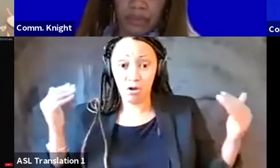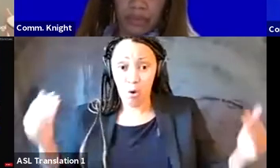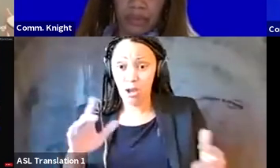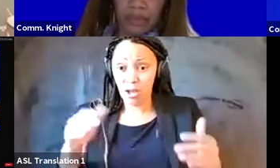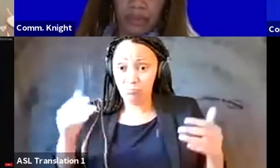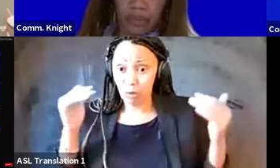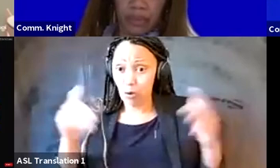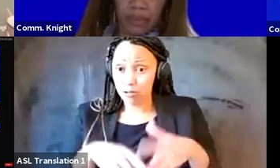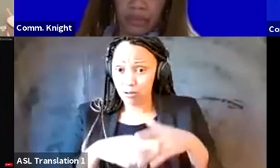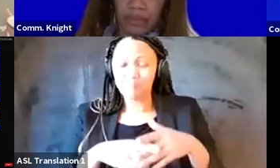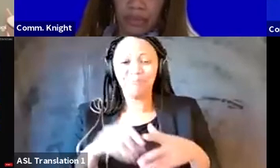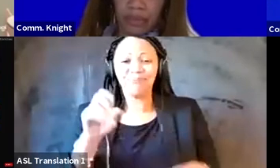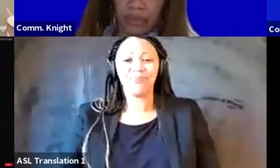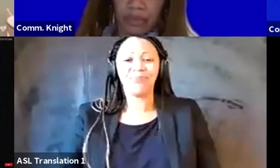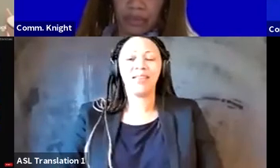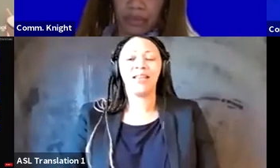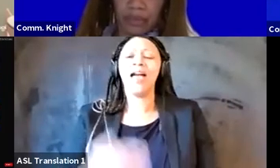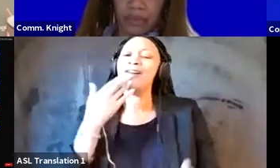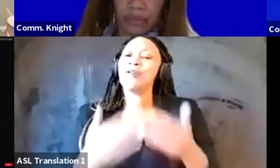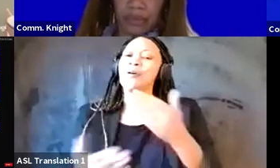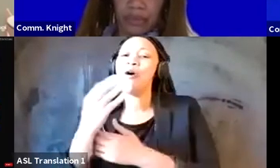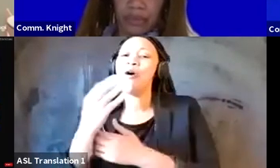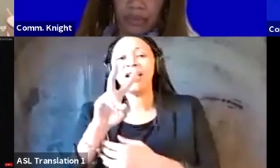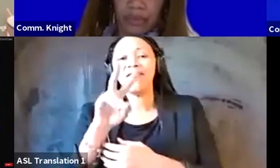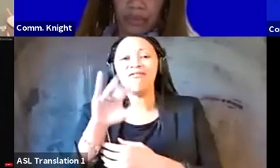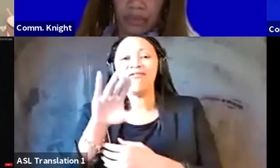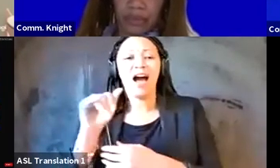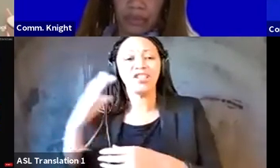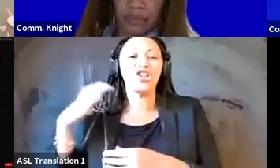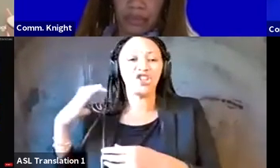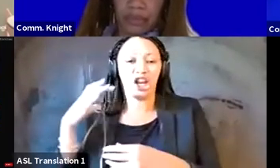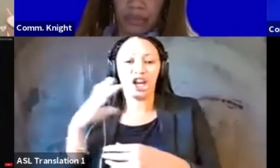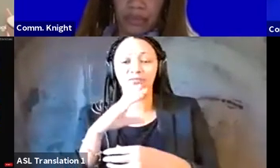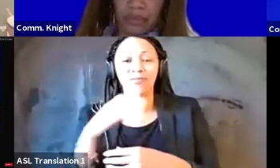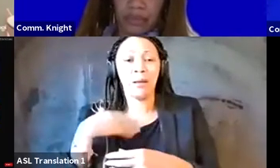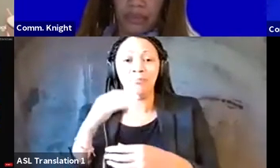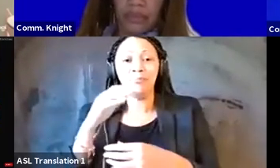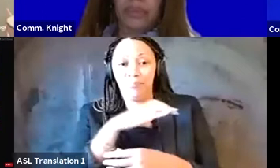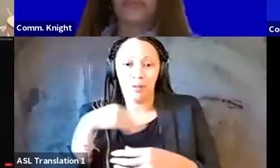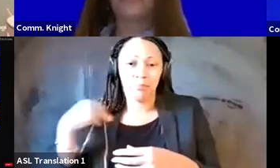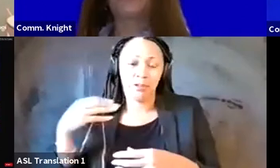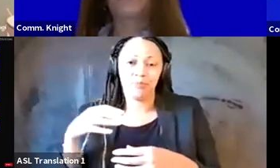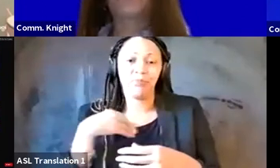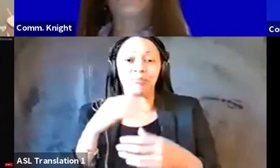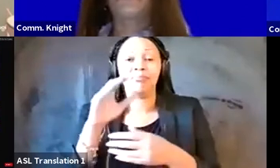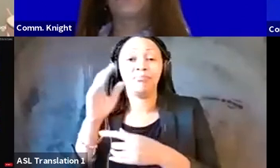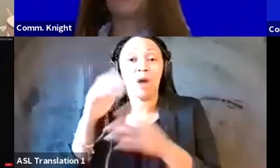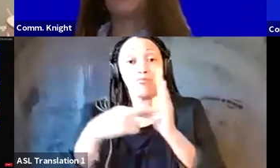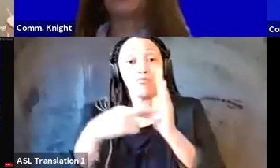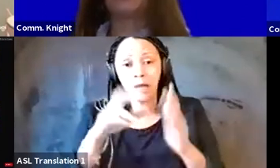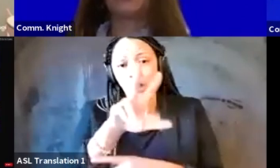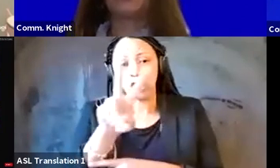Okay. Yes, please. Good morning, Vice Chair Knuckles and members of the commission. My name is Cassie Garrillo, and I'm a representative of